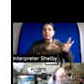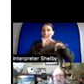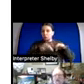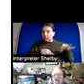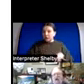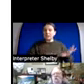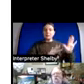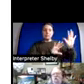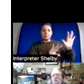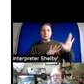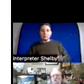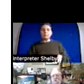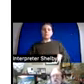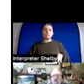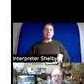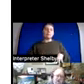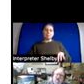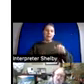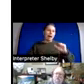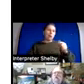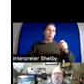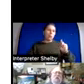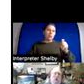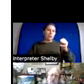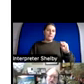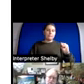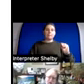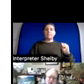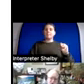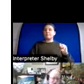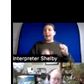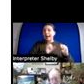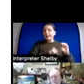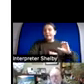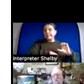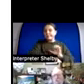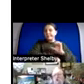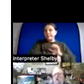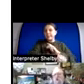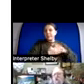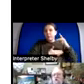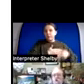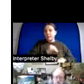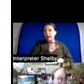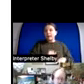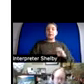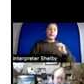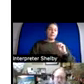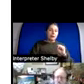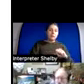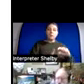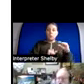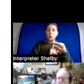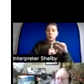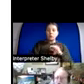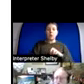and algorithms you know like a computer program like microsoft word or or your